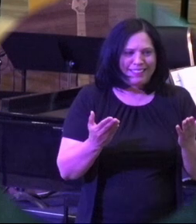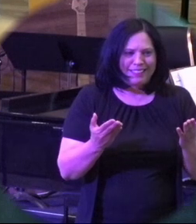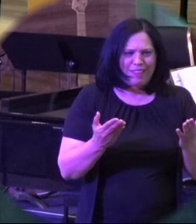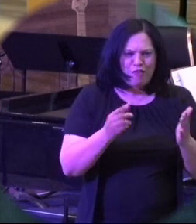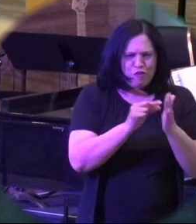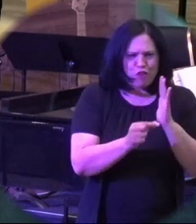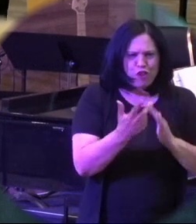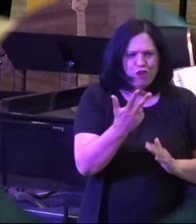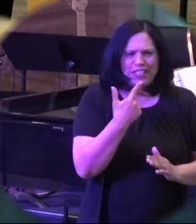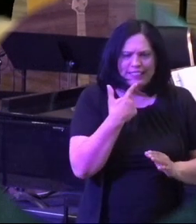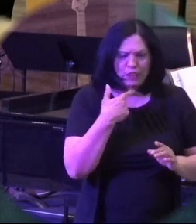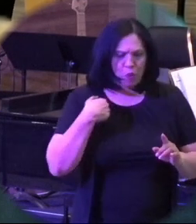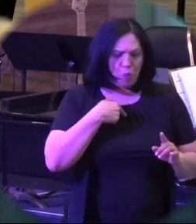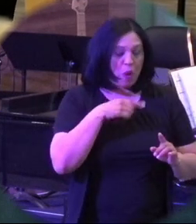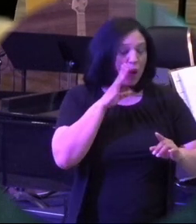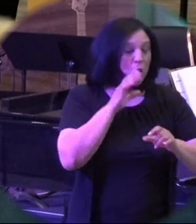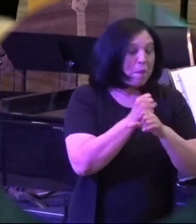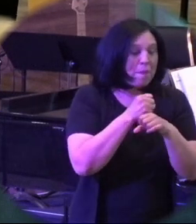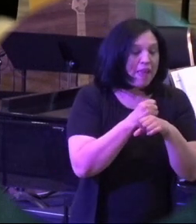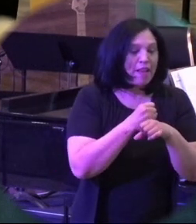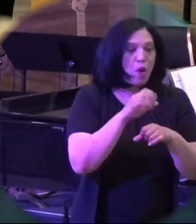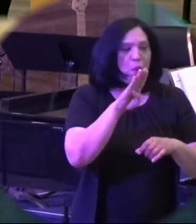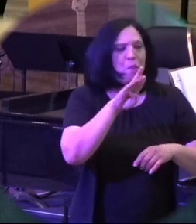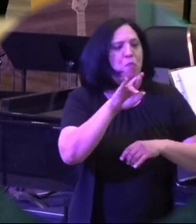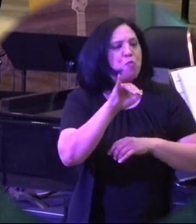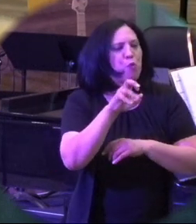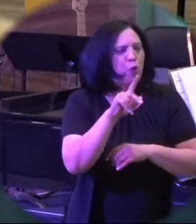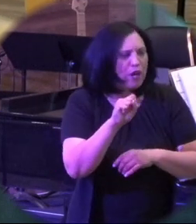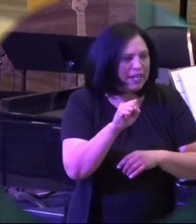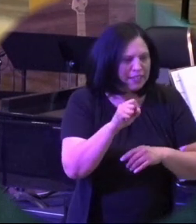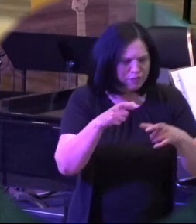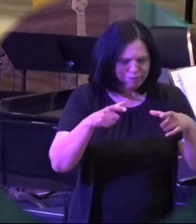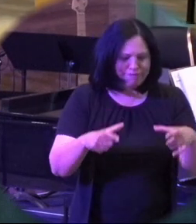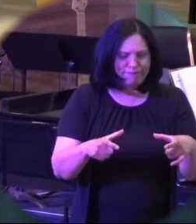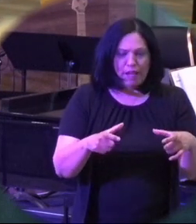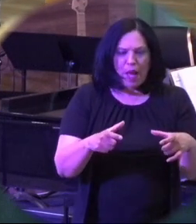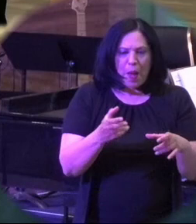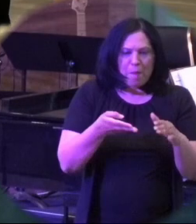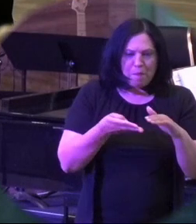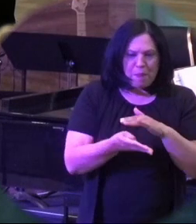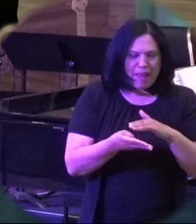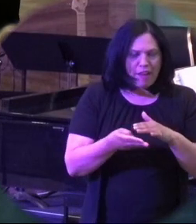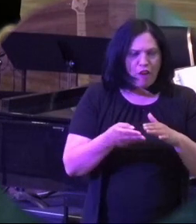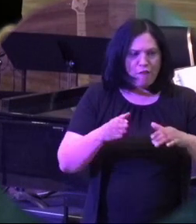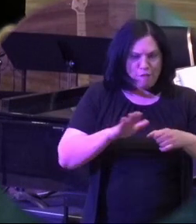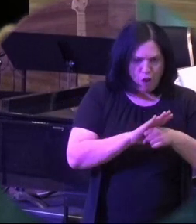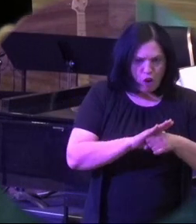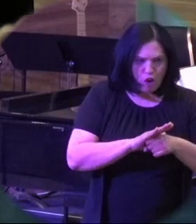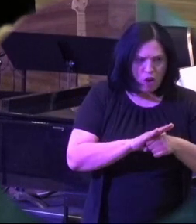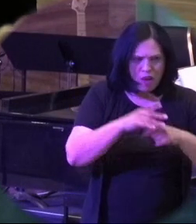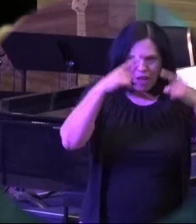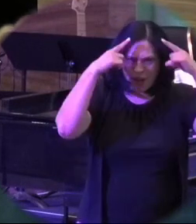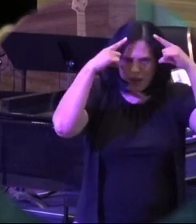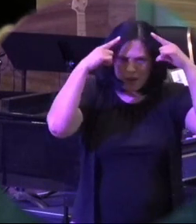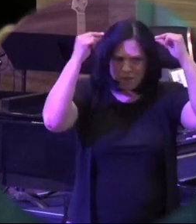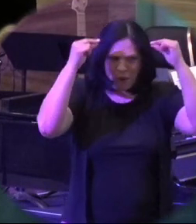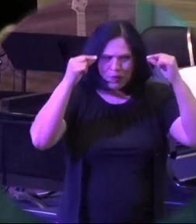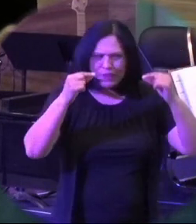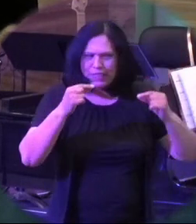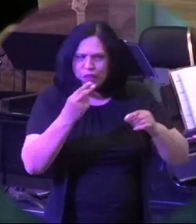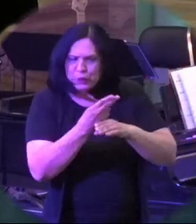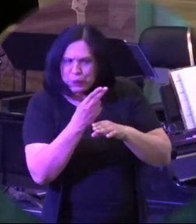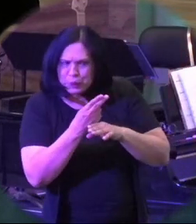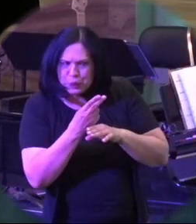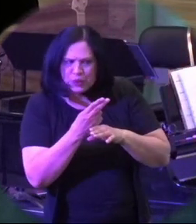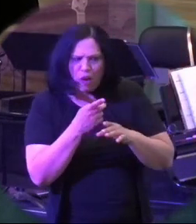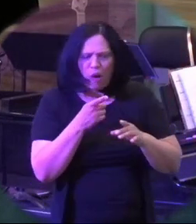other, "Come, let's make bricks and bake them thoroughly." And then Moses adds this, and it's just kind of strange. They used brick instead of stone and